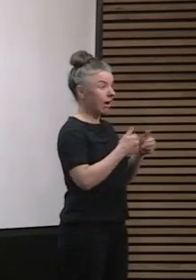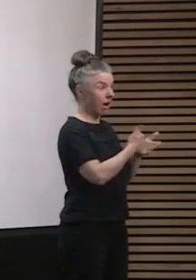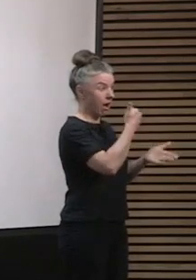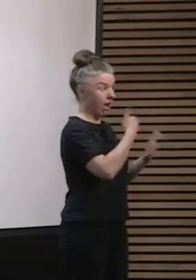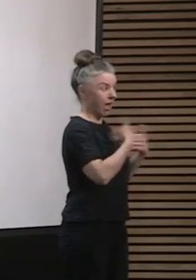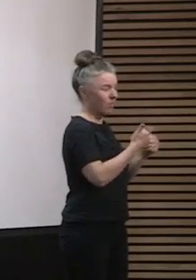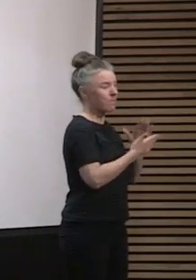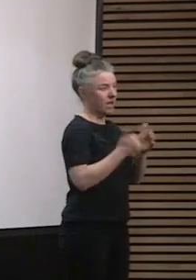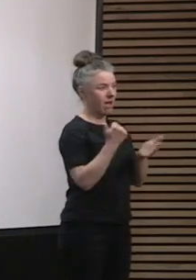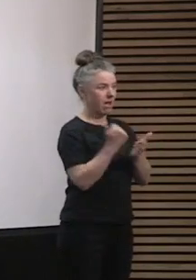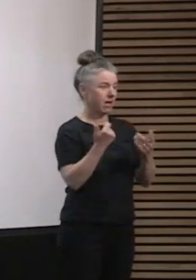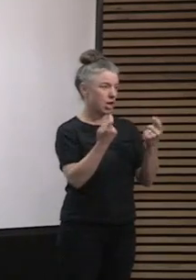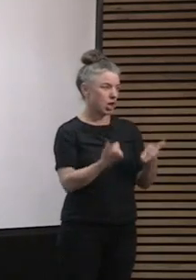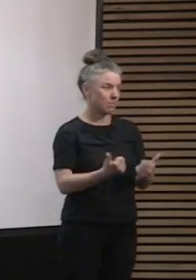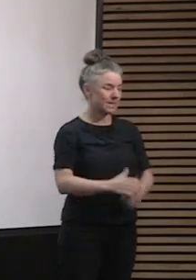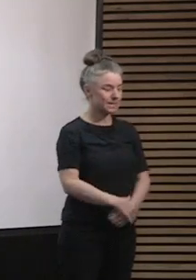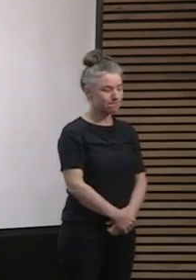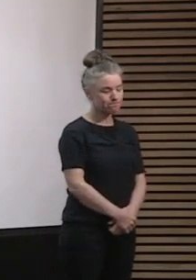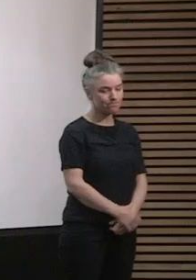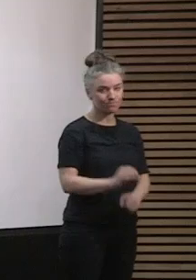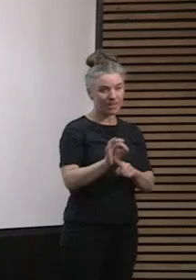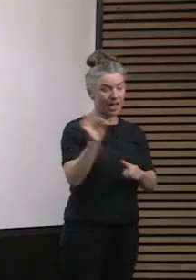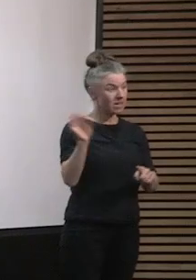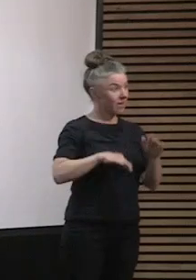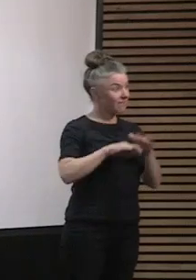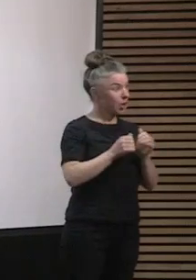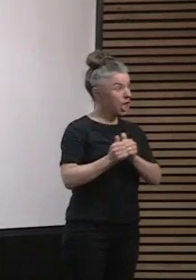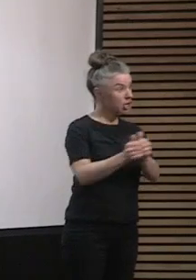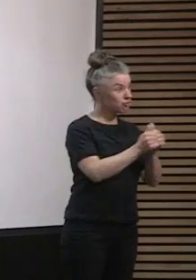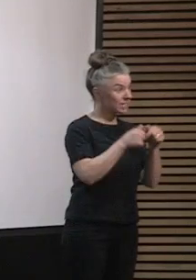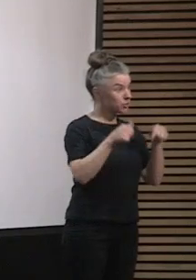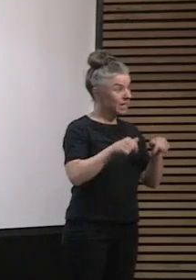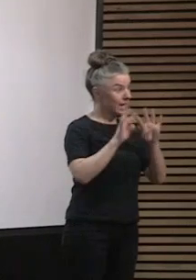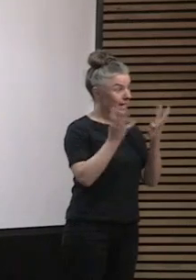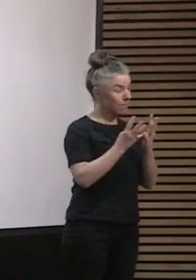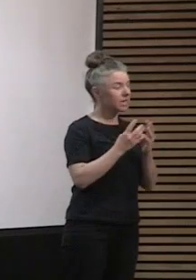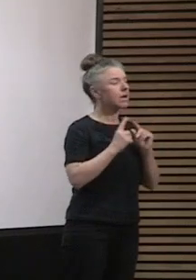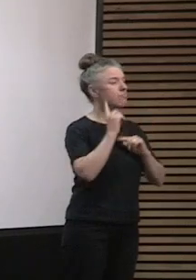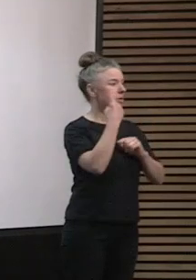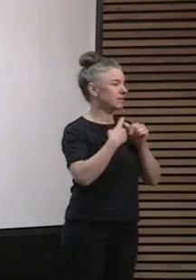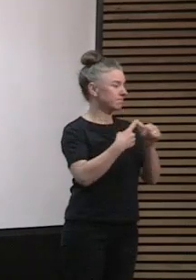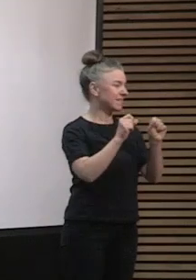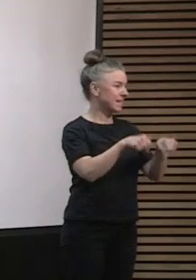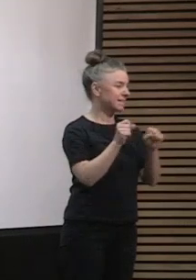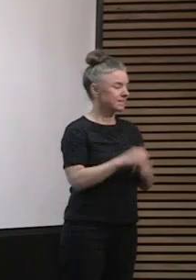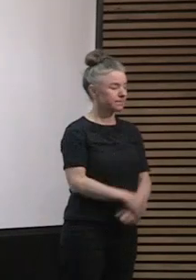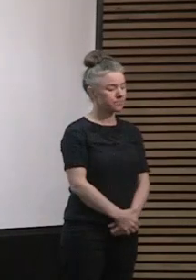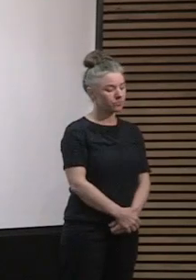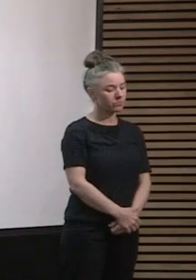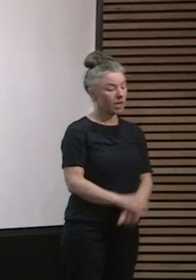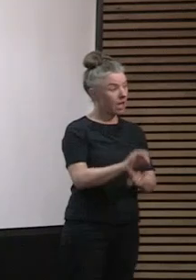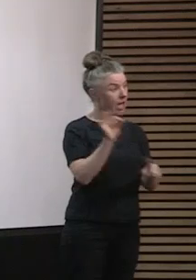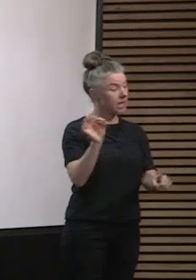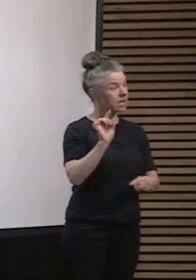economy. Benedict. So was it unanimous at the Cabinet table today? Yes. Benedict. What was your view on the interview that Winston Peters gave last night